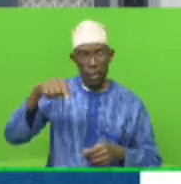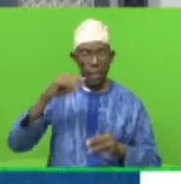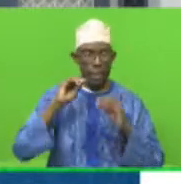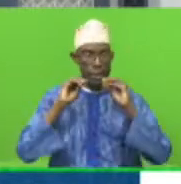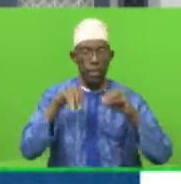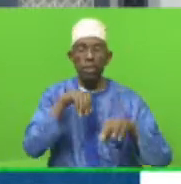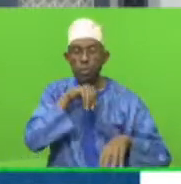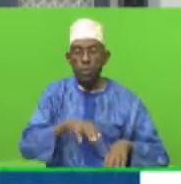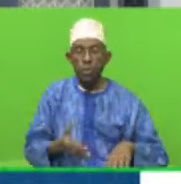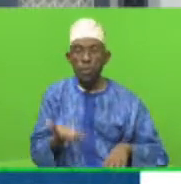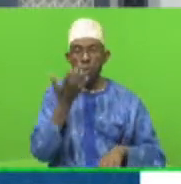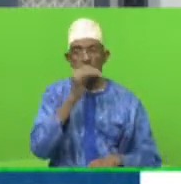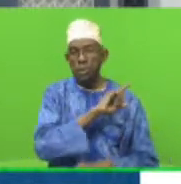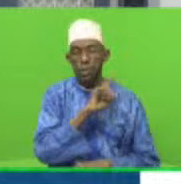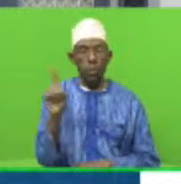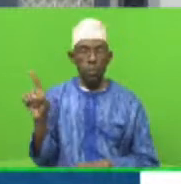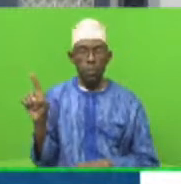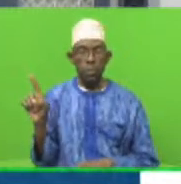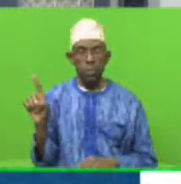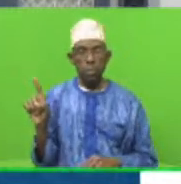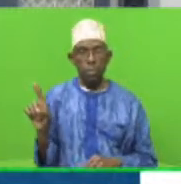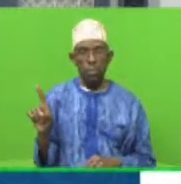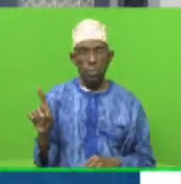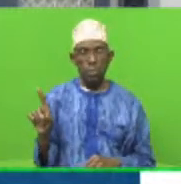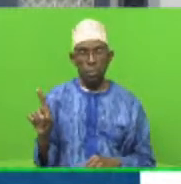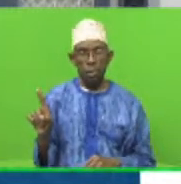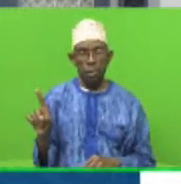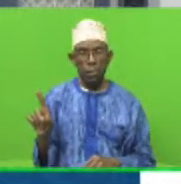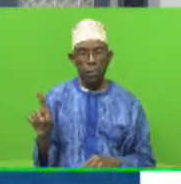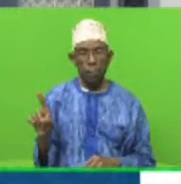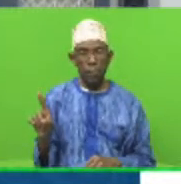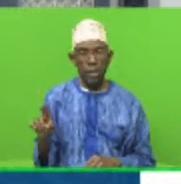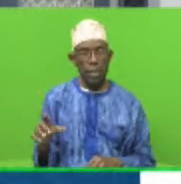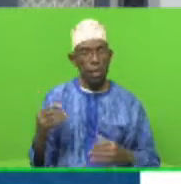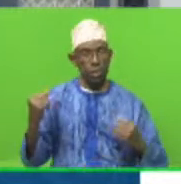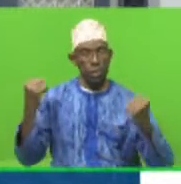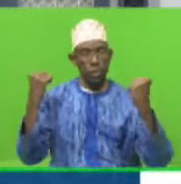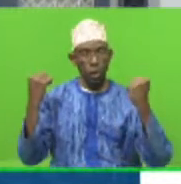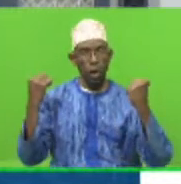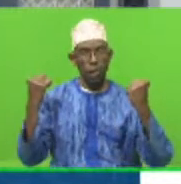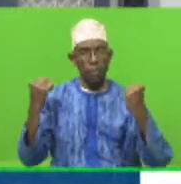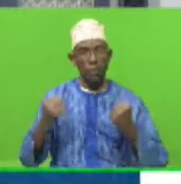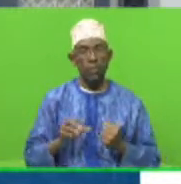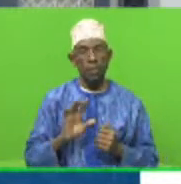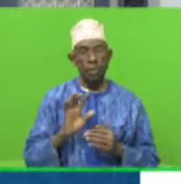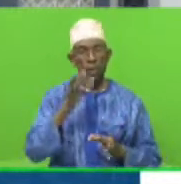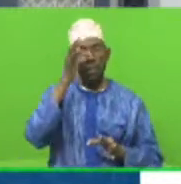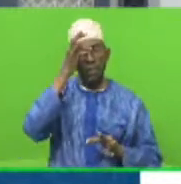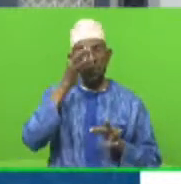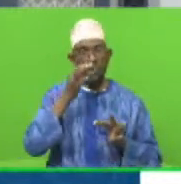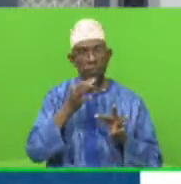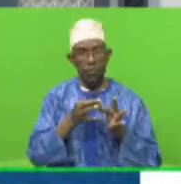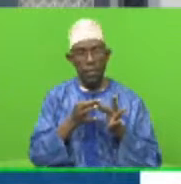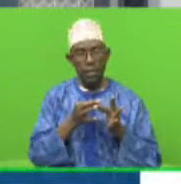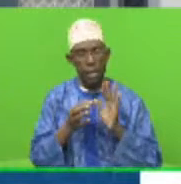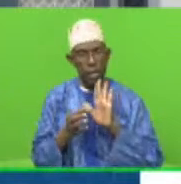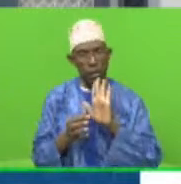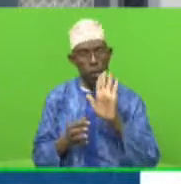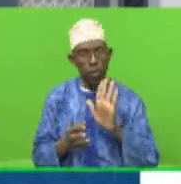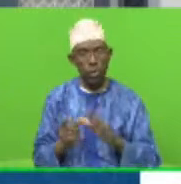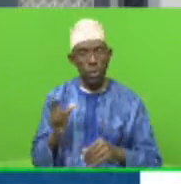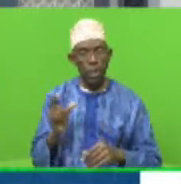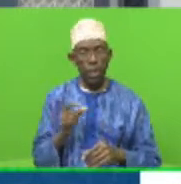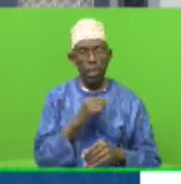by the Prophet sallallahu alayhi wa sallam. So, you will strengthen your fitrah, your